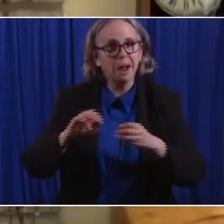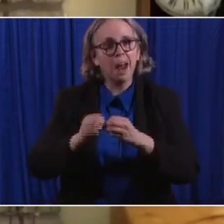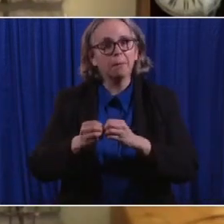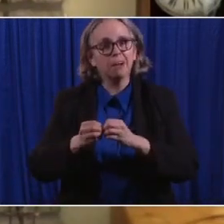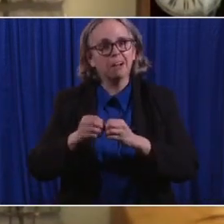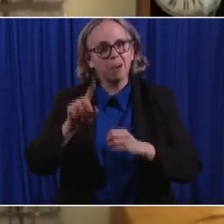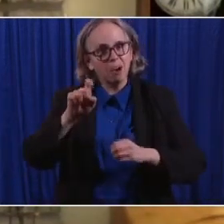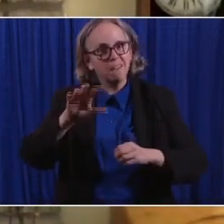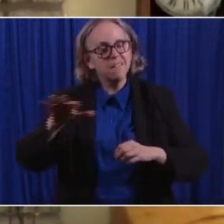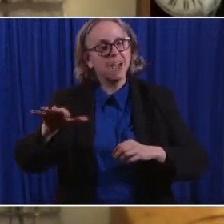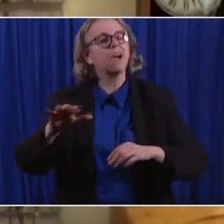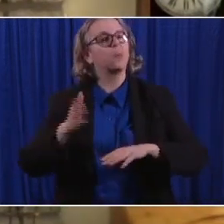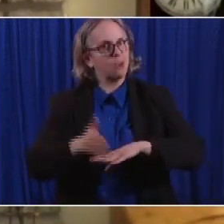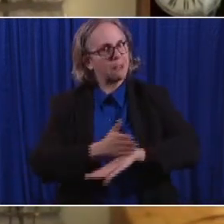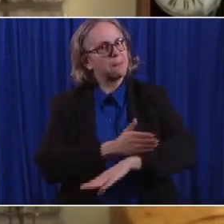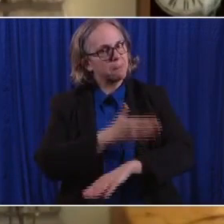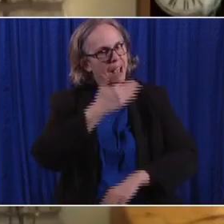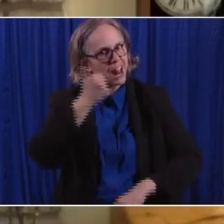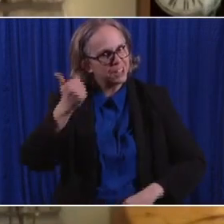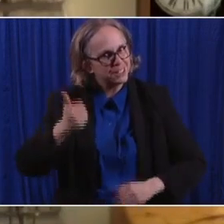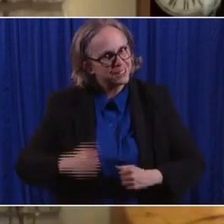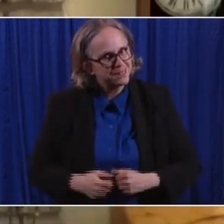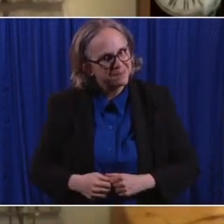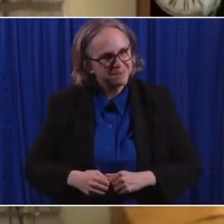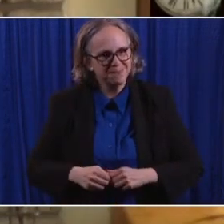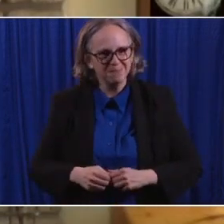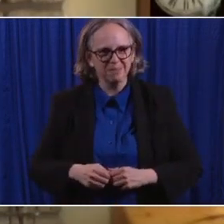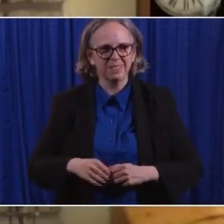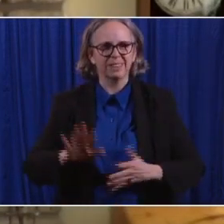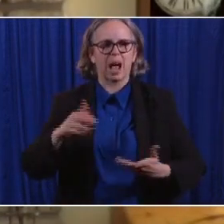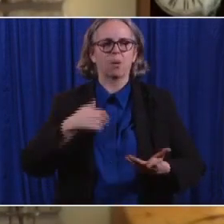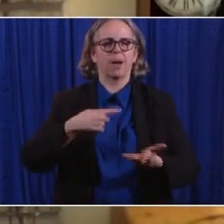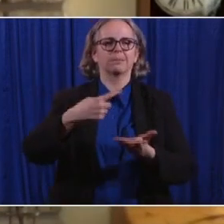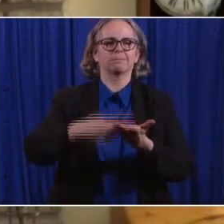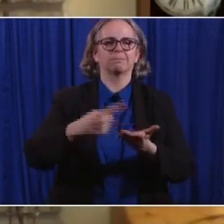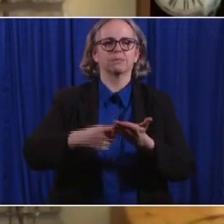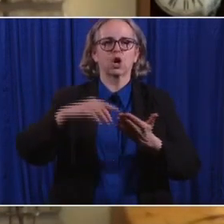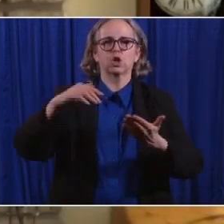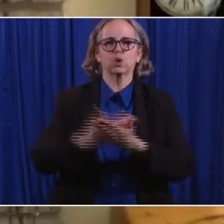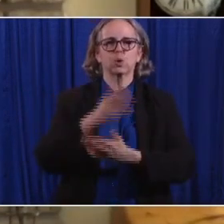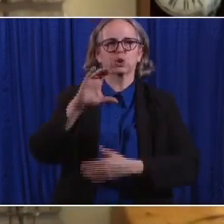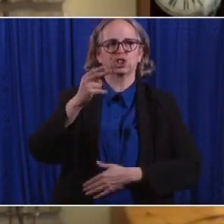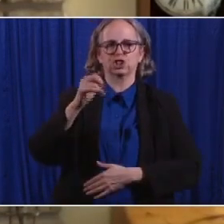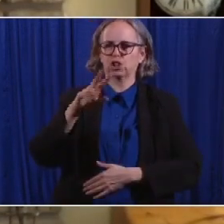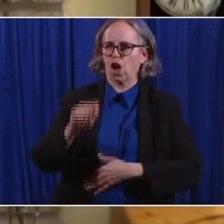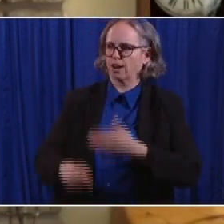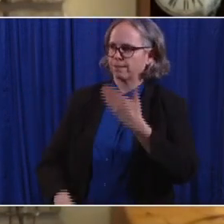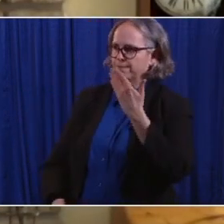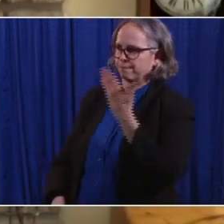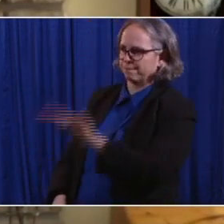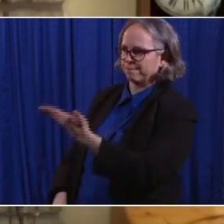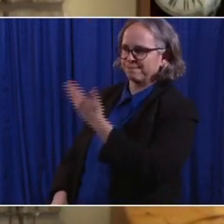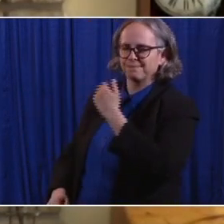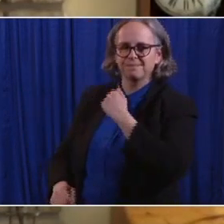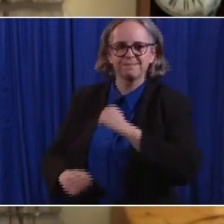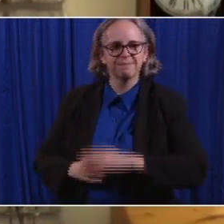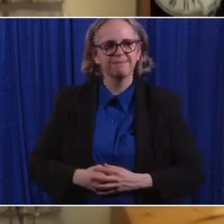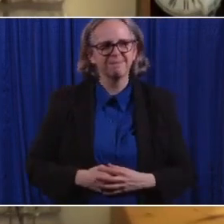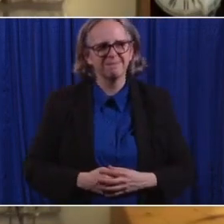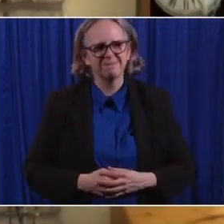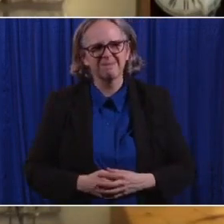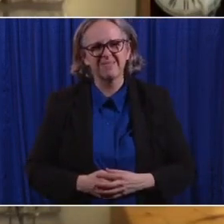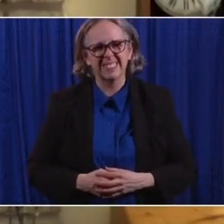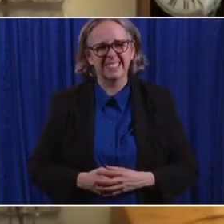look at a new chart, and this is a chart that I asked our team to put together. This shows the